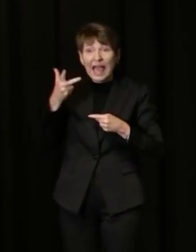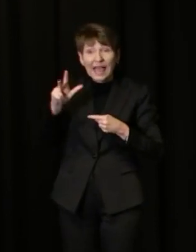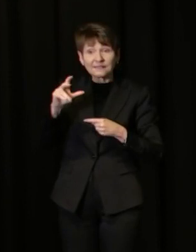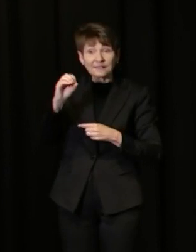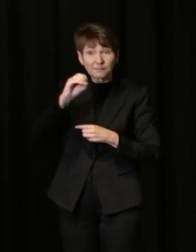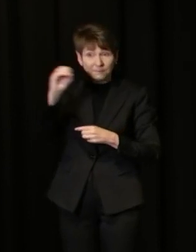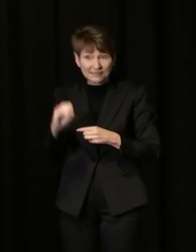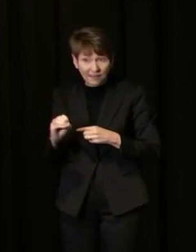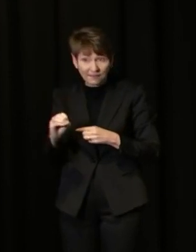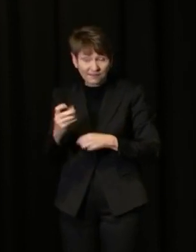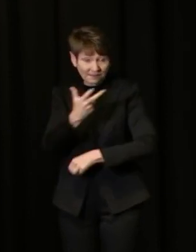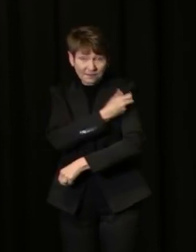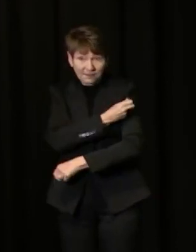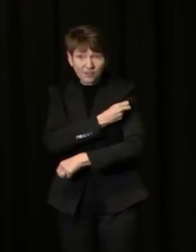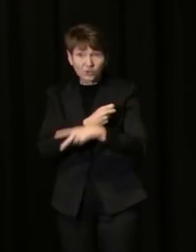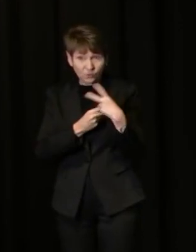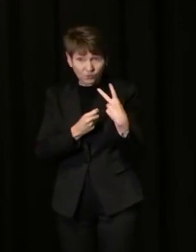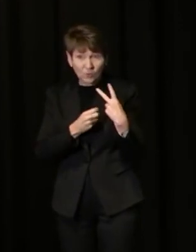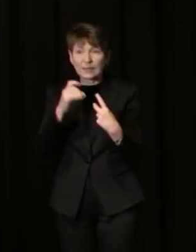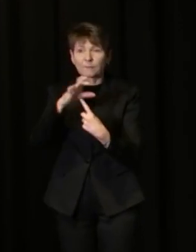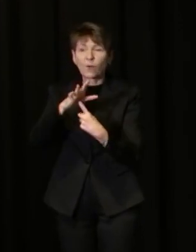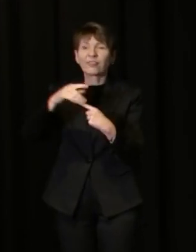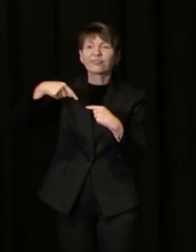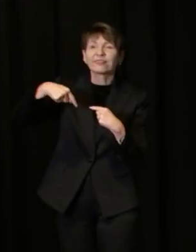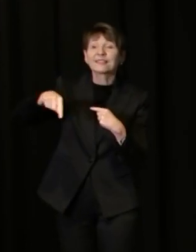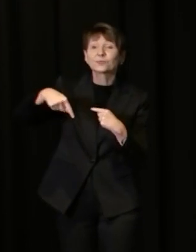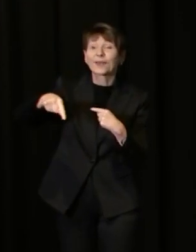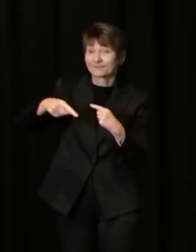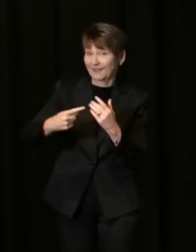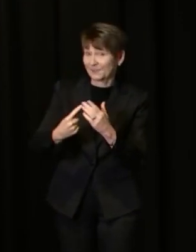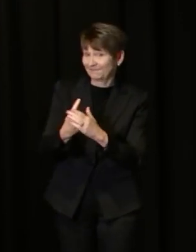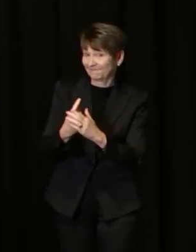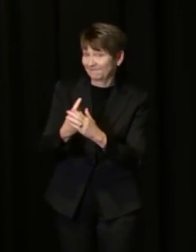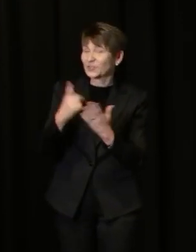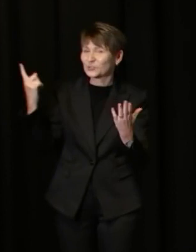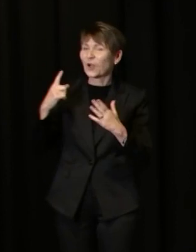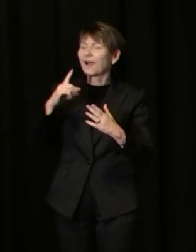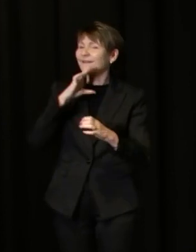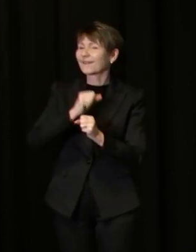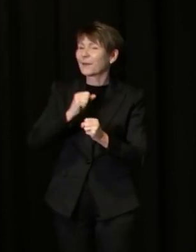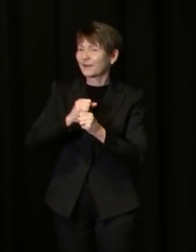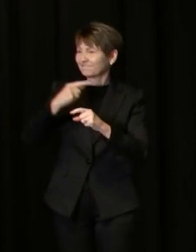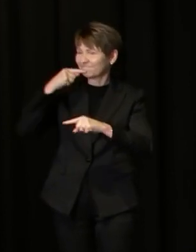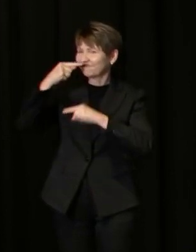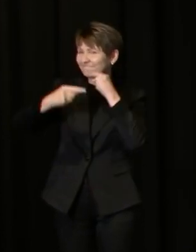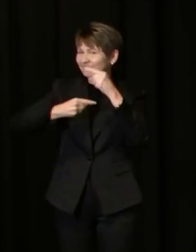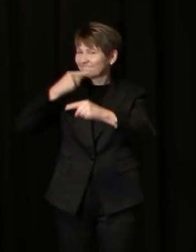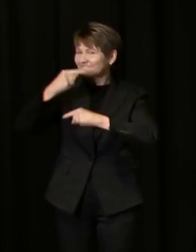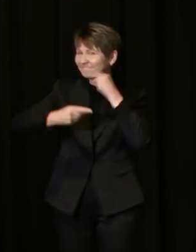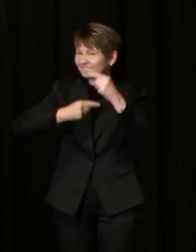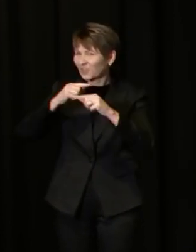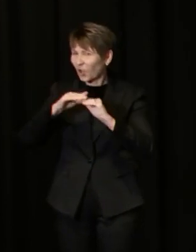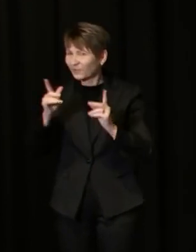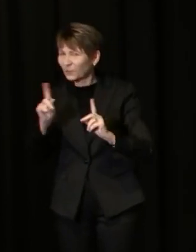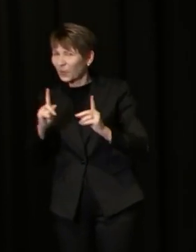well. Martin's going to remind us of all the things that matter and all the things that happen once we get to 80% double dose.